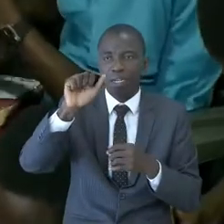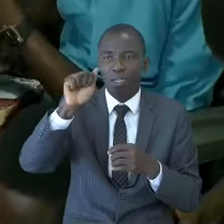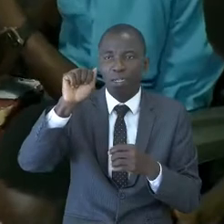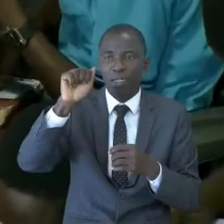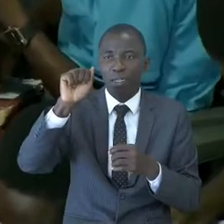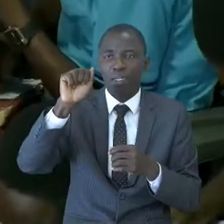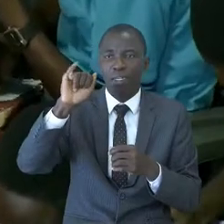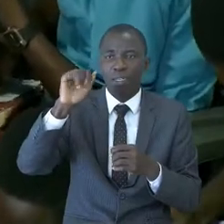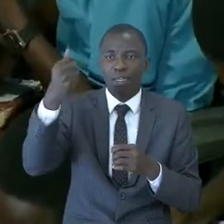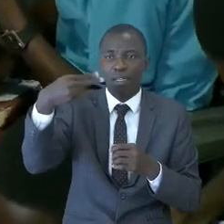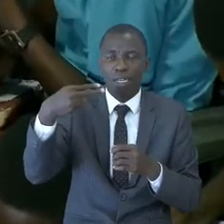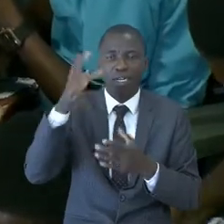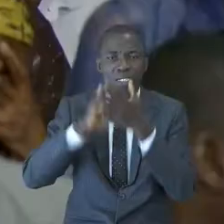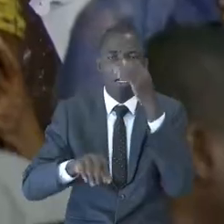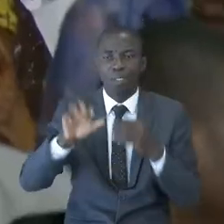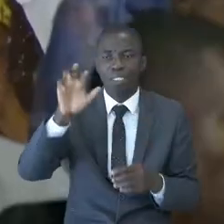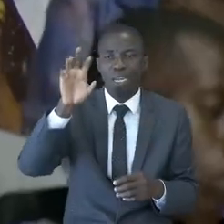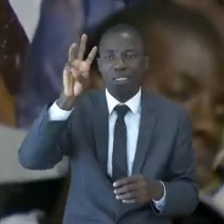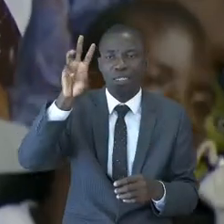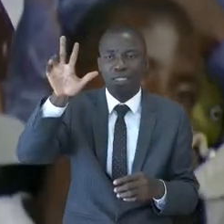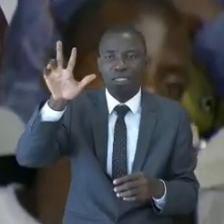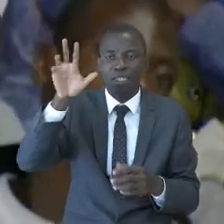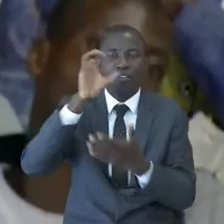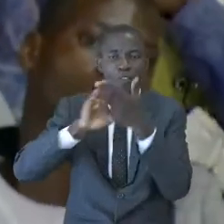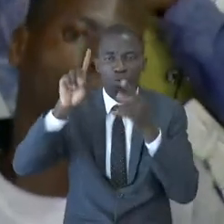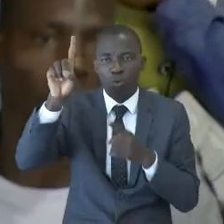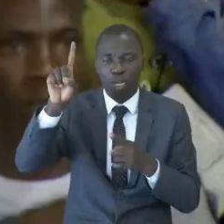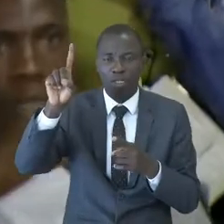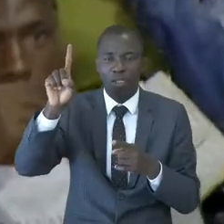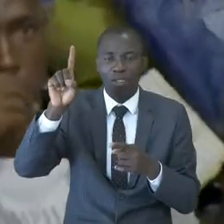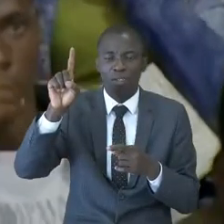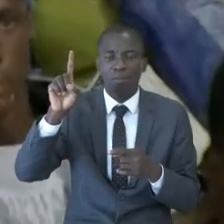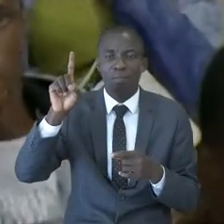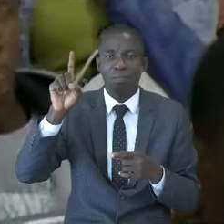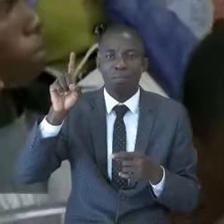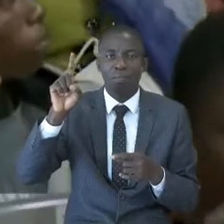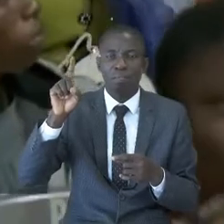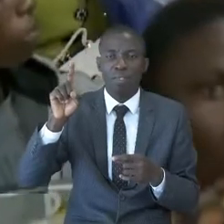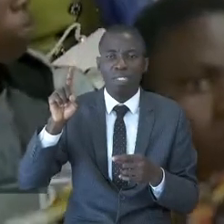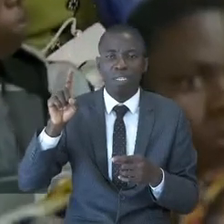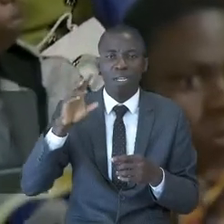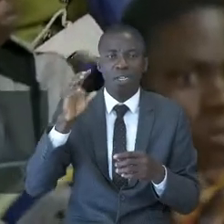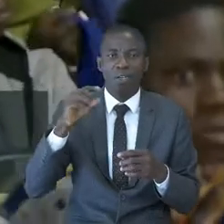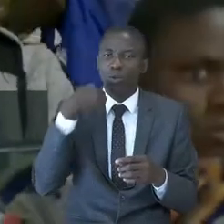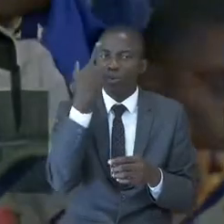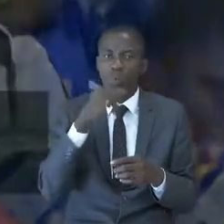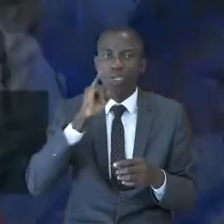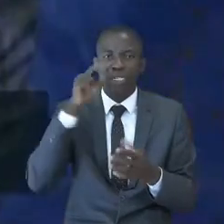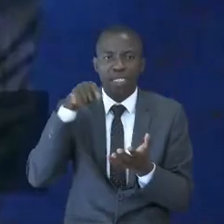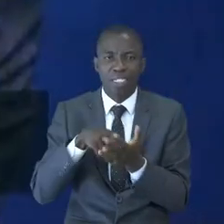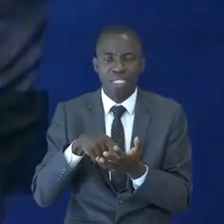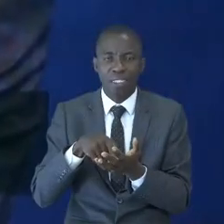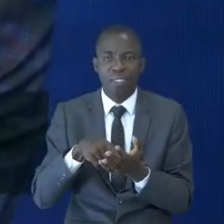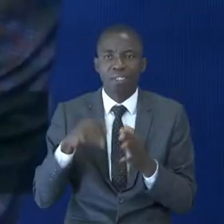chapter 63 and verse 1. And hear what it says. It says, who is